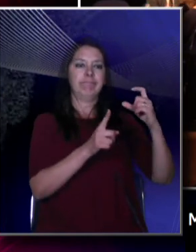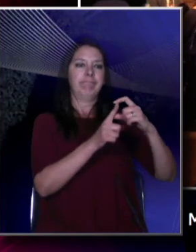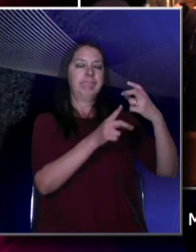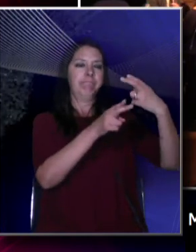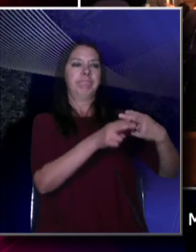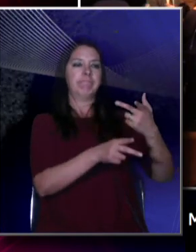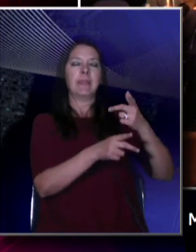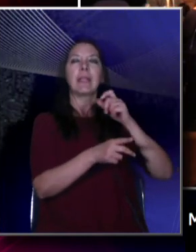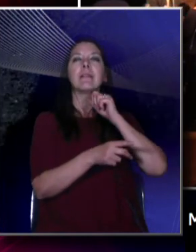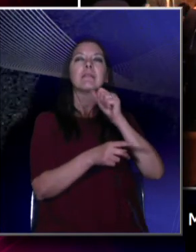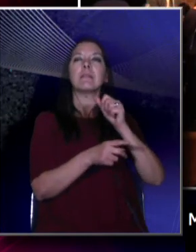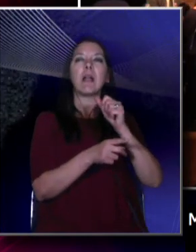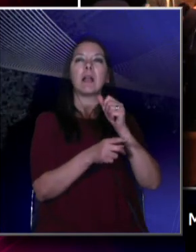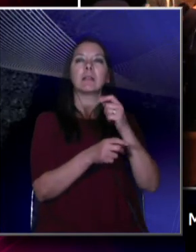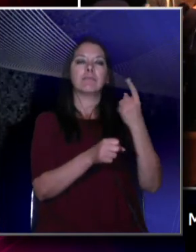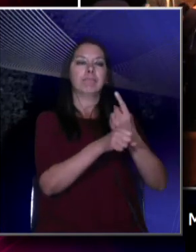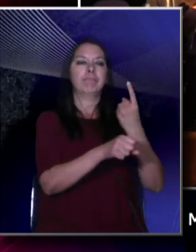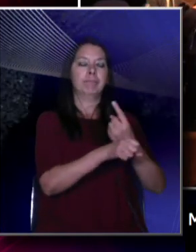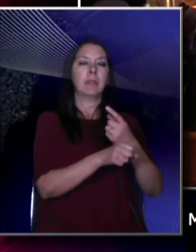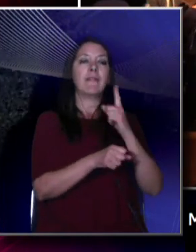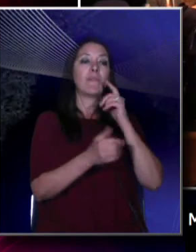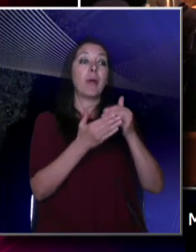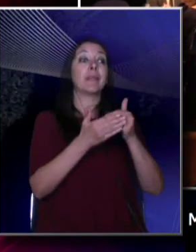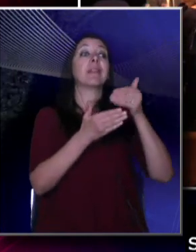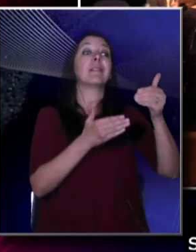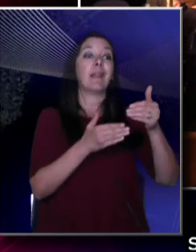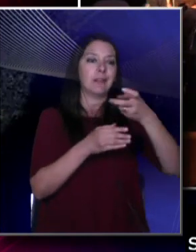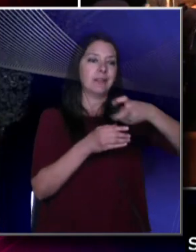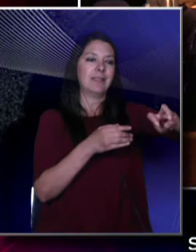to the next step, whatever that is.